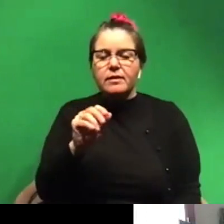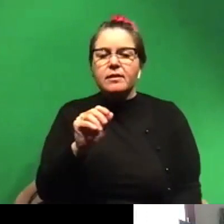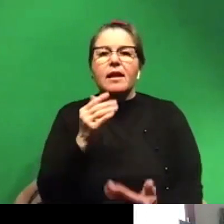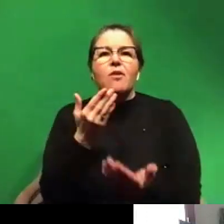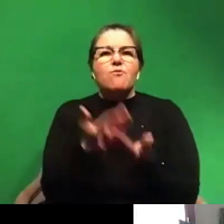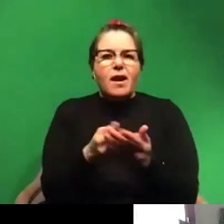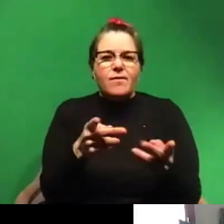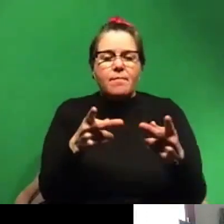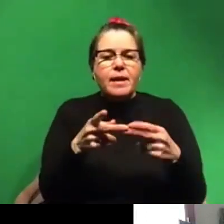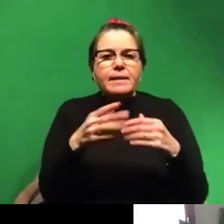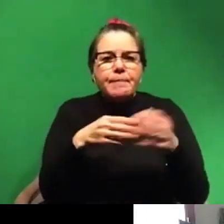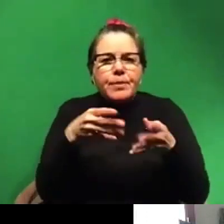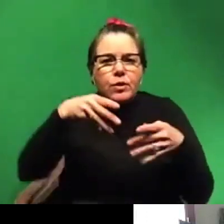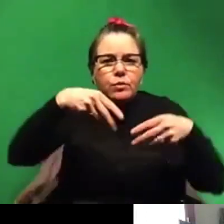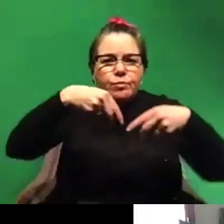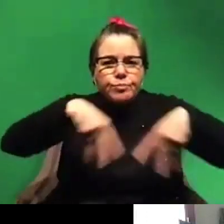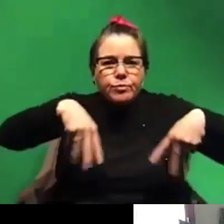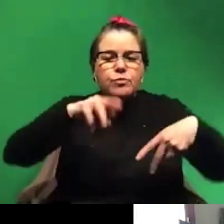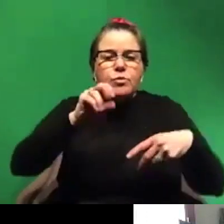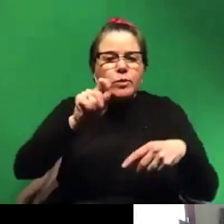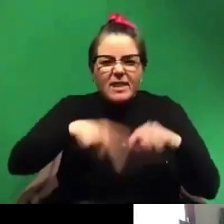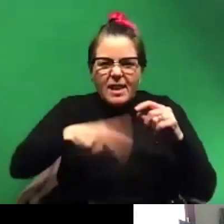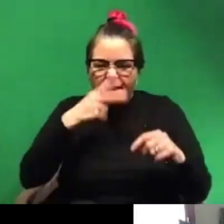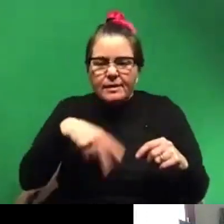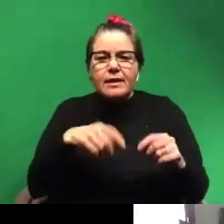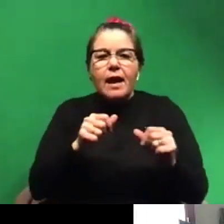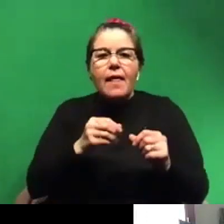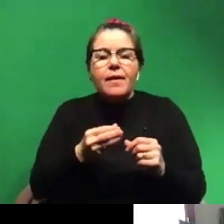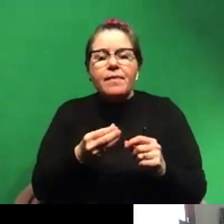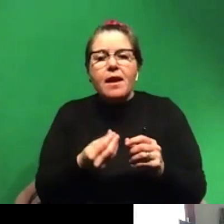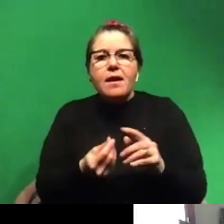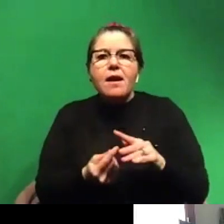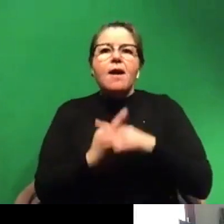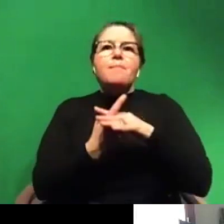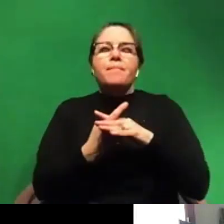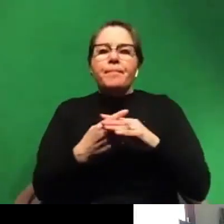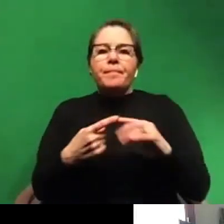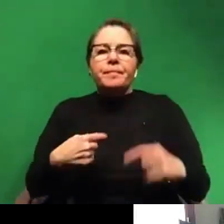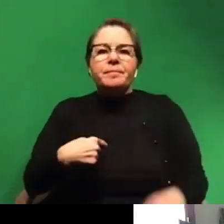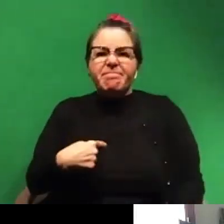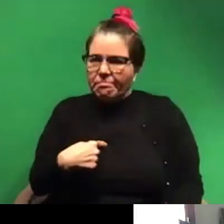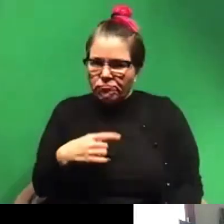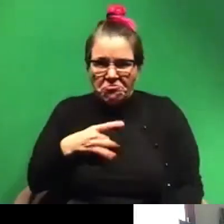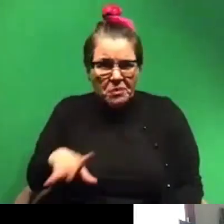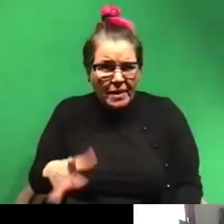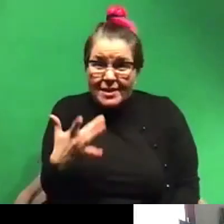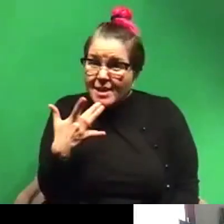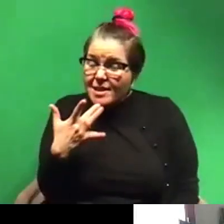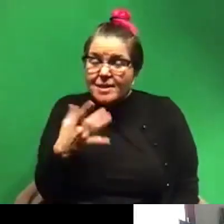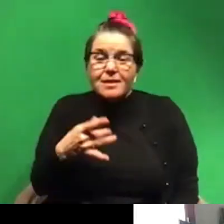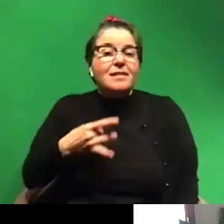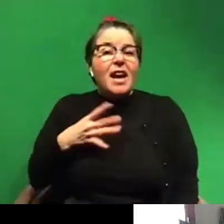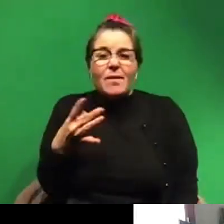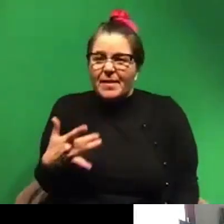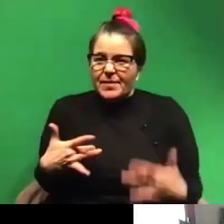then build some roots below that we can't see, and then they come up. And I don't like the way they taste. I don't like the way they feel